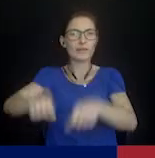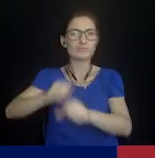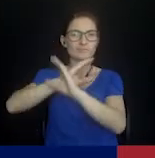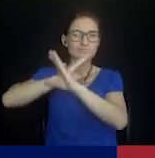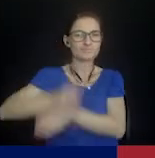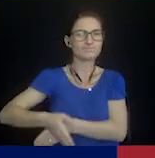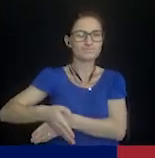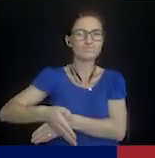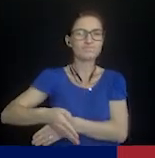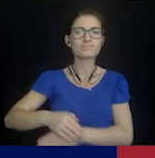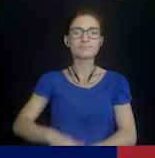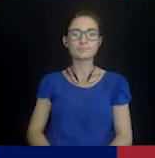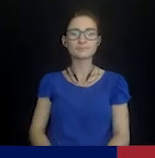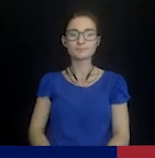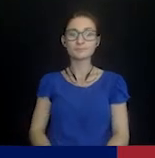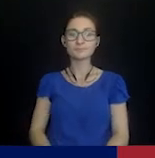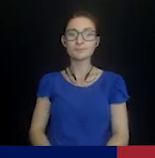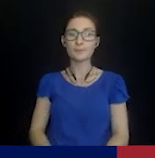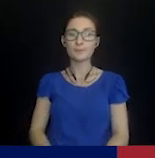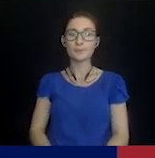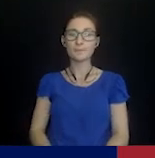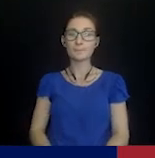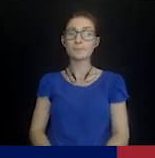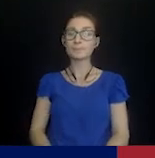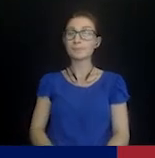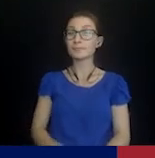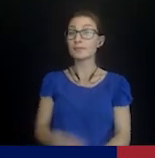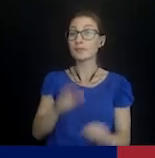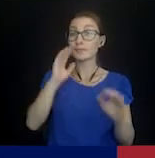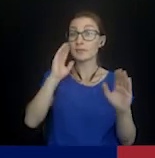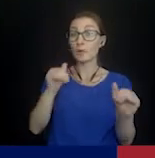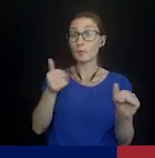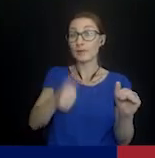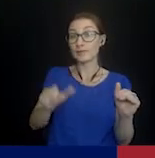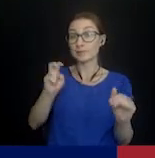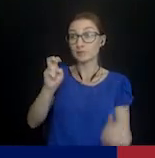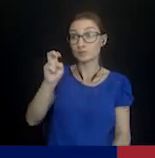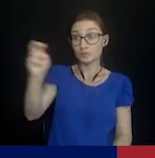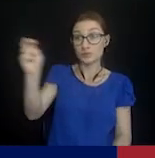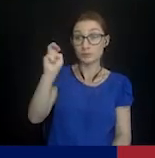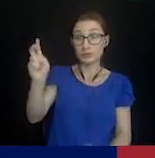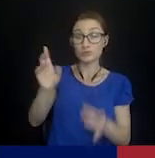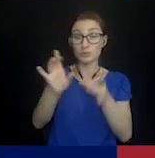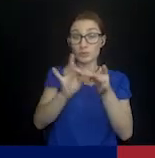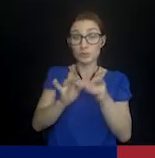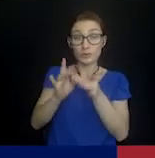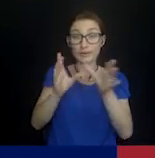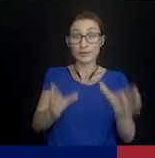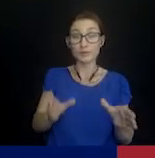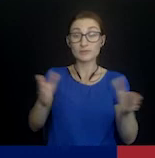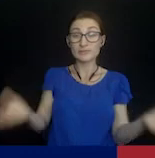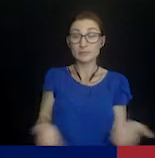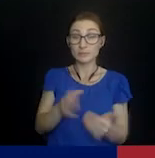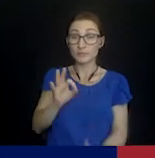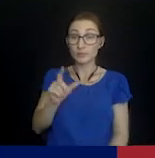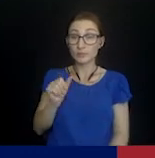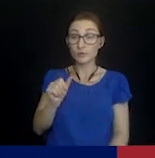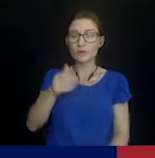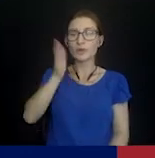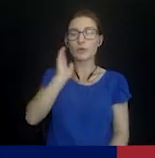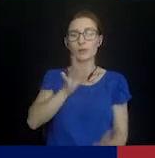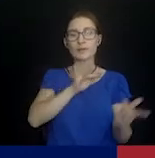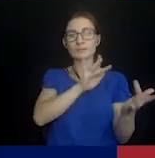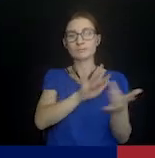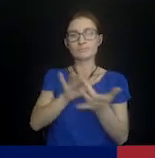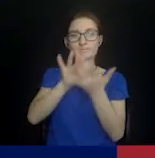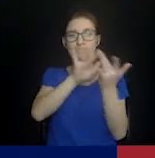that the different transportation coordinators throughout Florida will network with